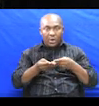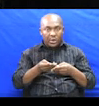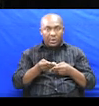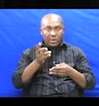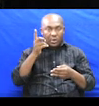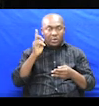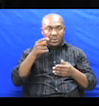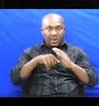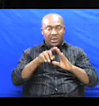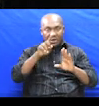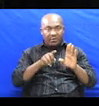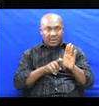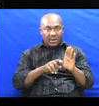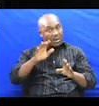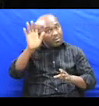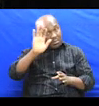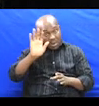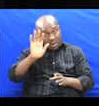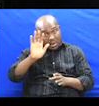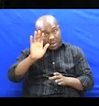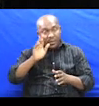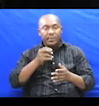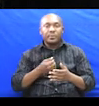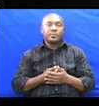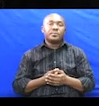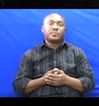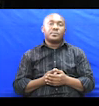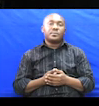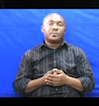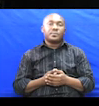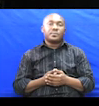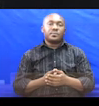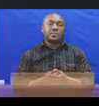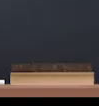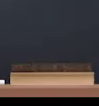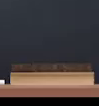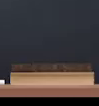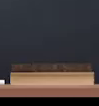colonial economy in Africa. Thank you for listening. See you next time.